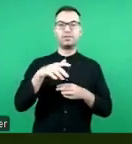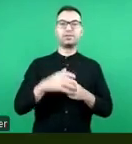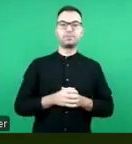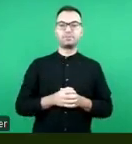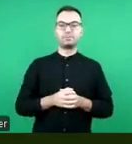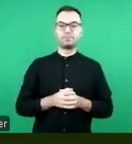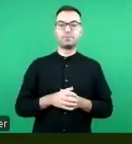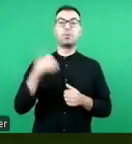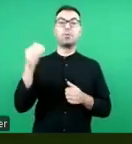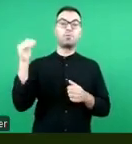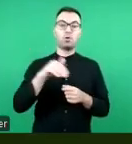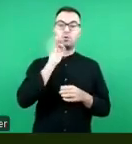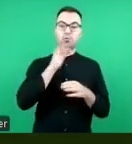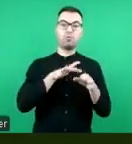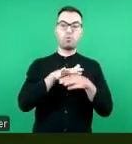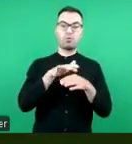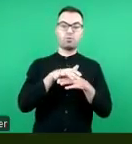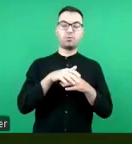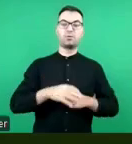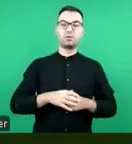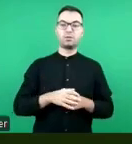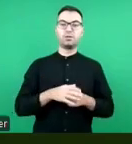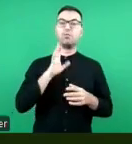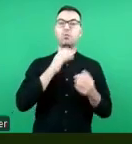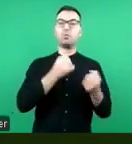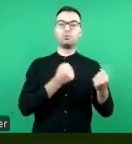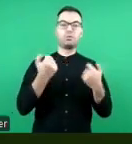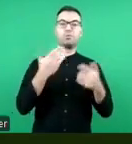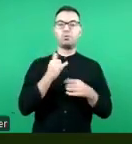good contribution to protect biodiversity.